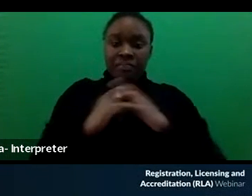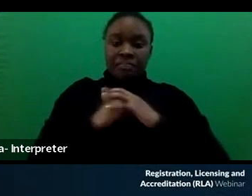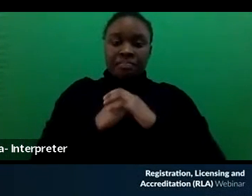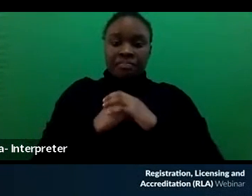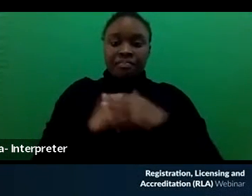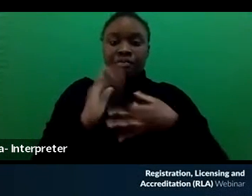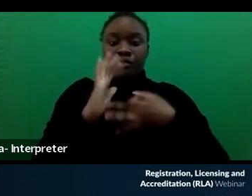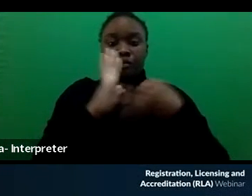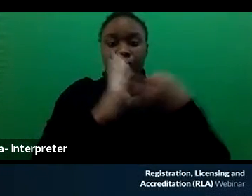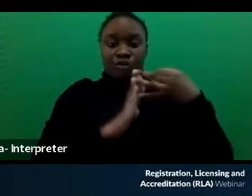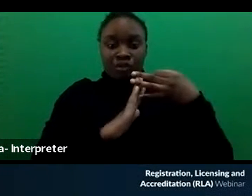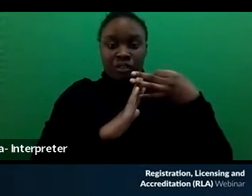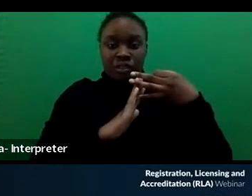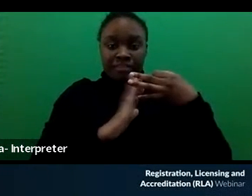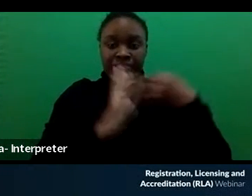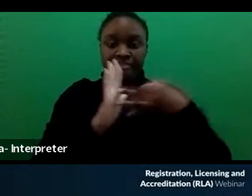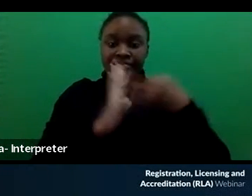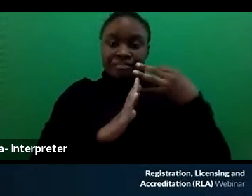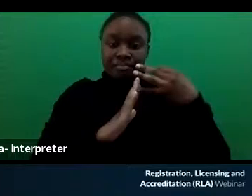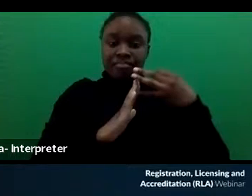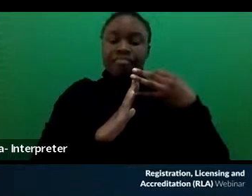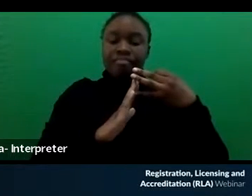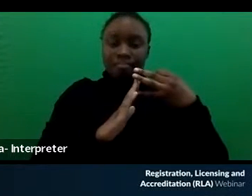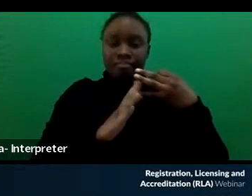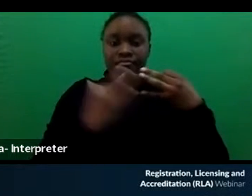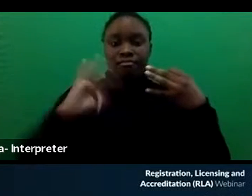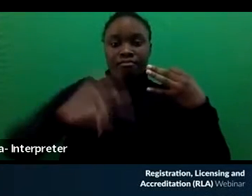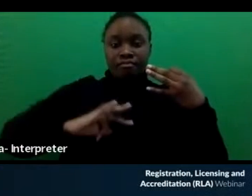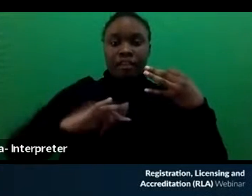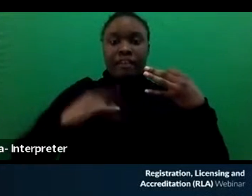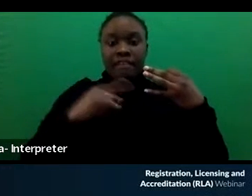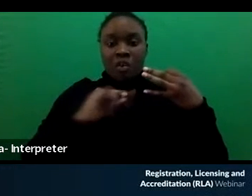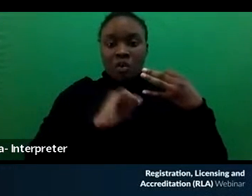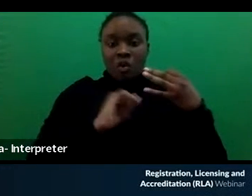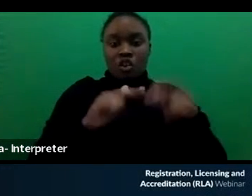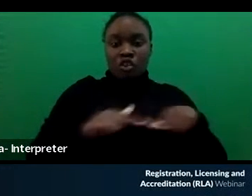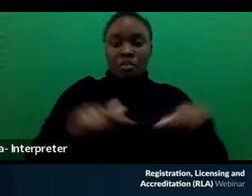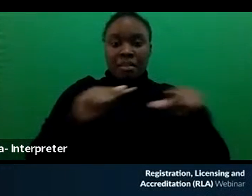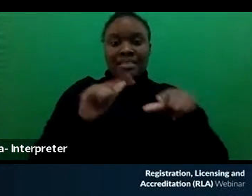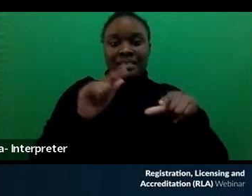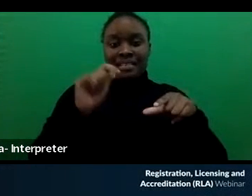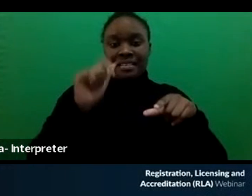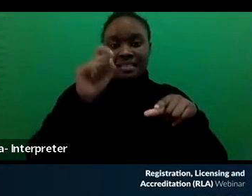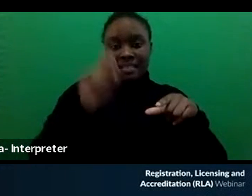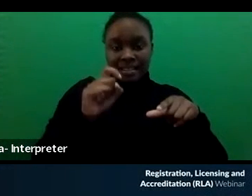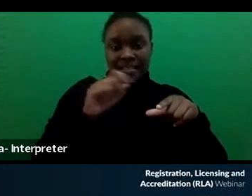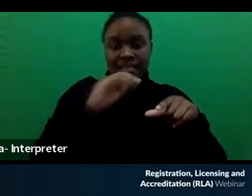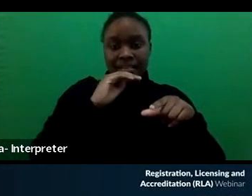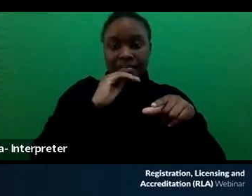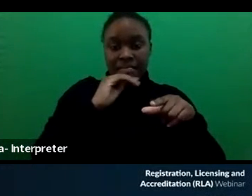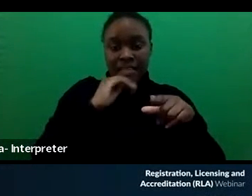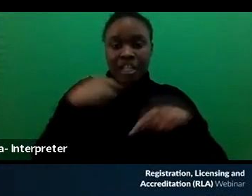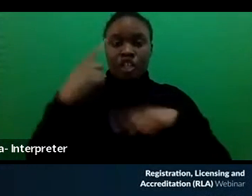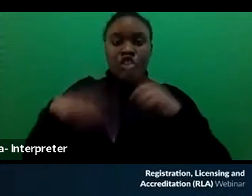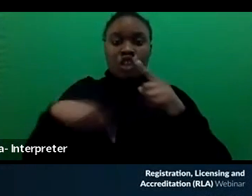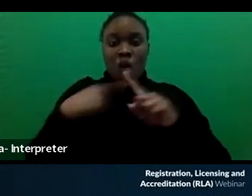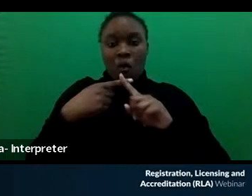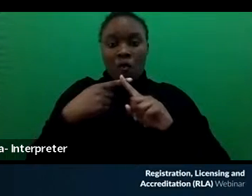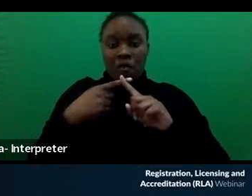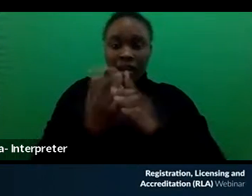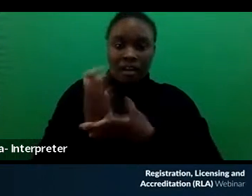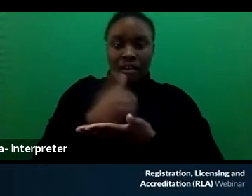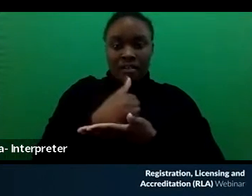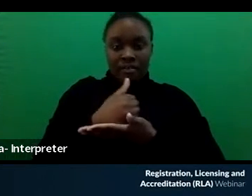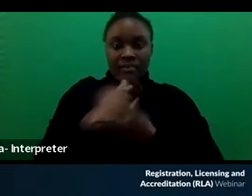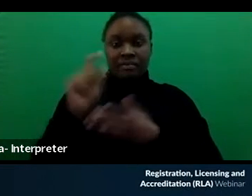three incentives on the side of domestic taxes. The first one is turnover tax. For income